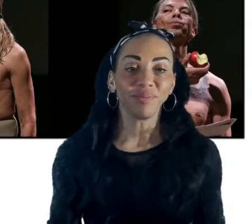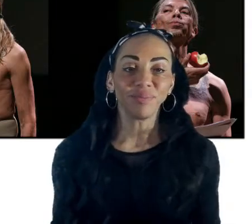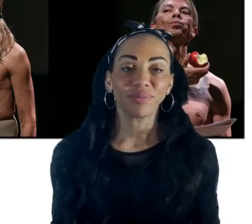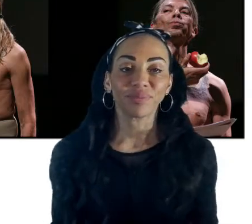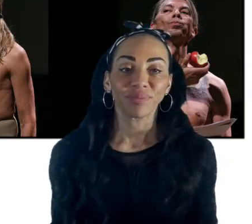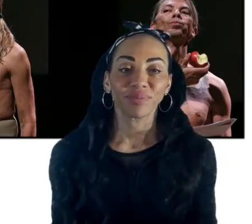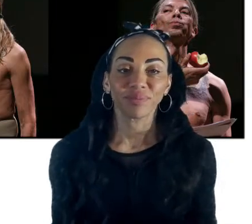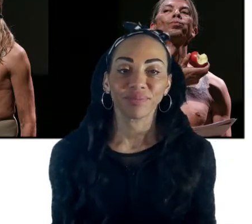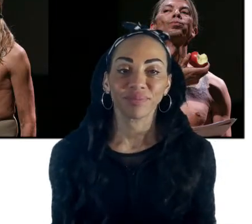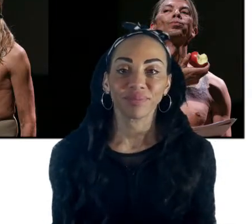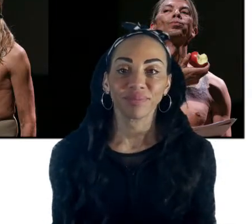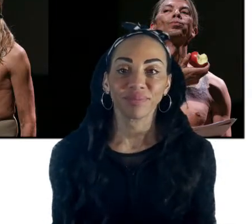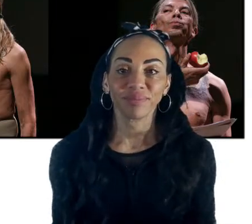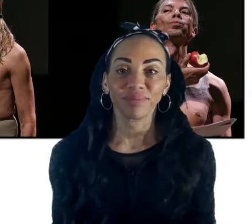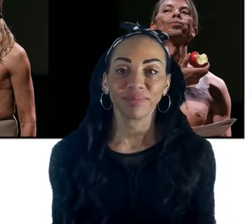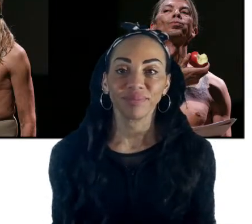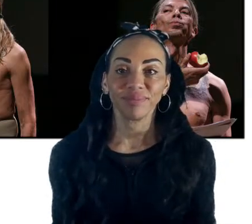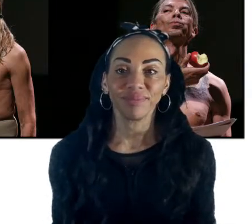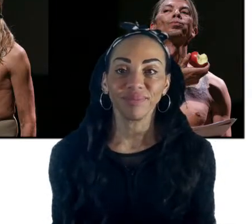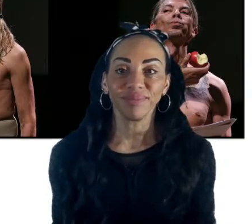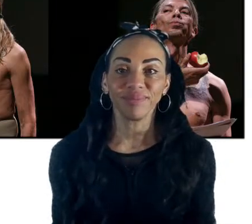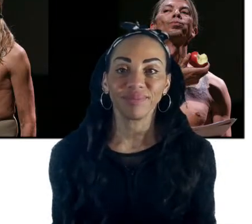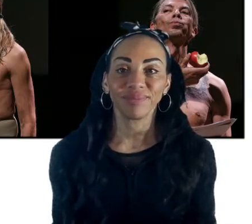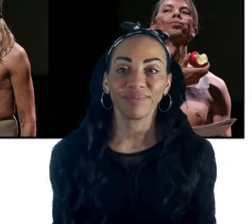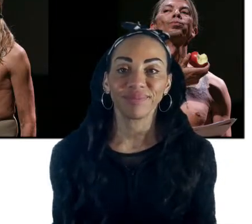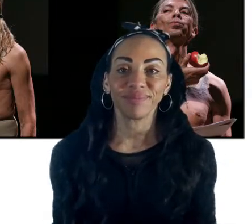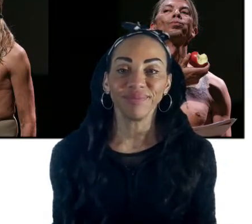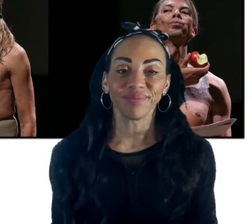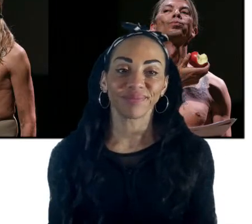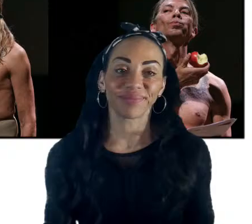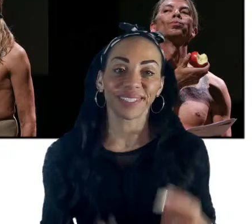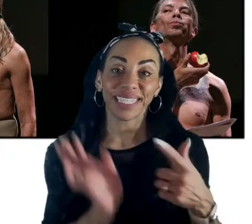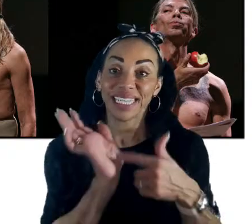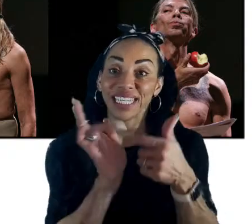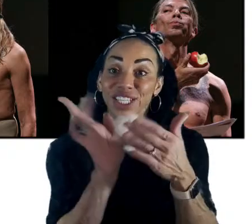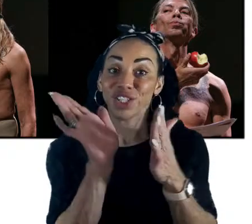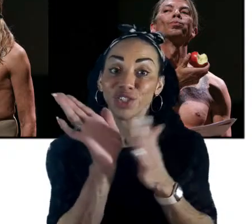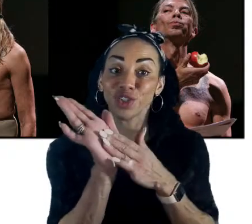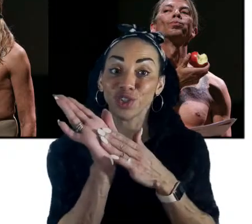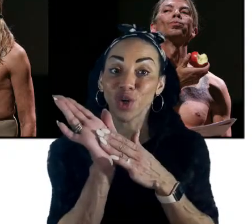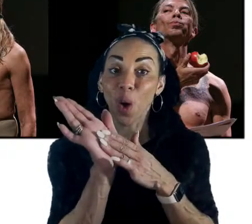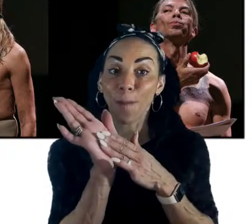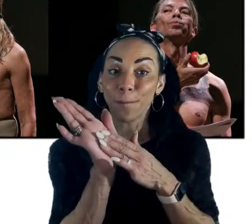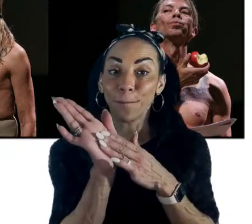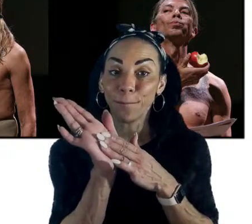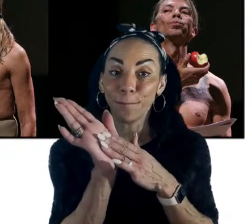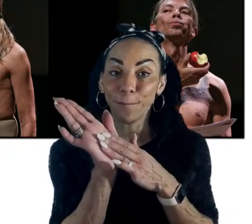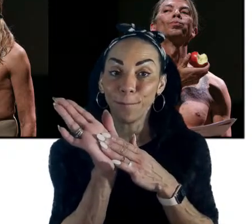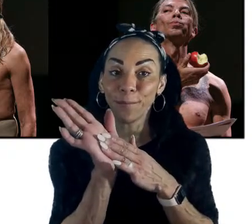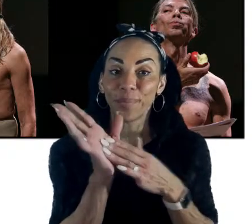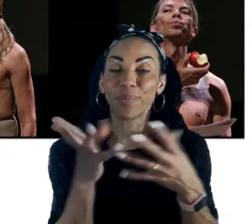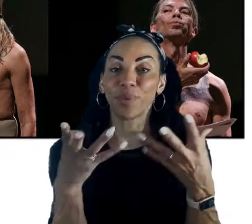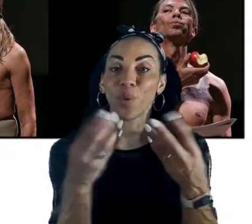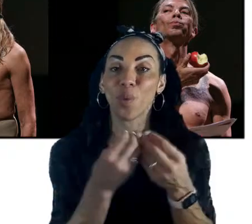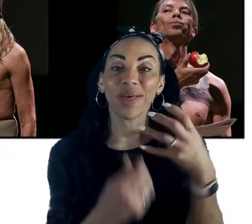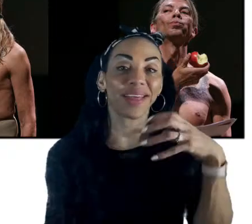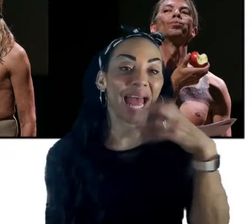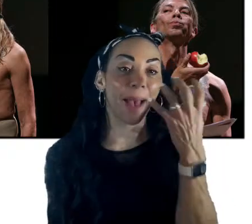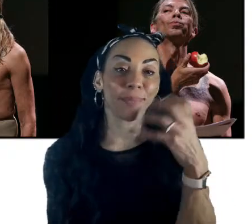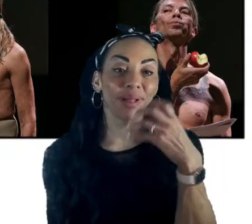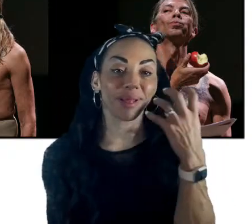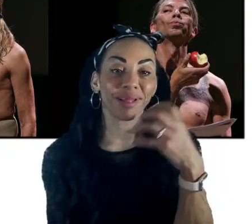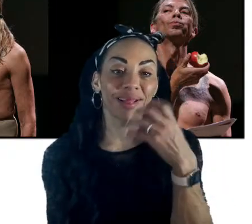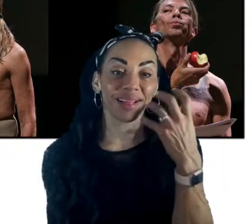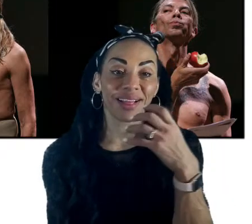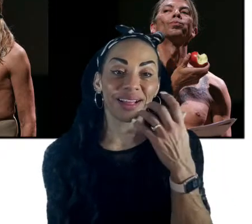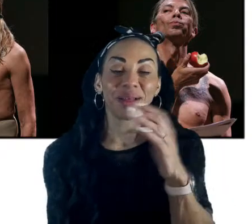And this is me with it's actually an apple, but it was supposed to be a peach, but apparently it's not peach season